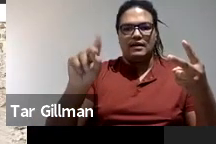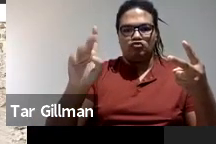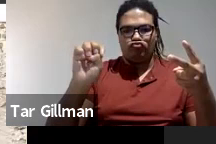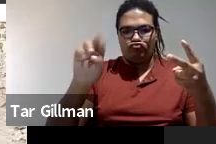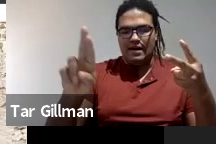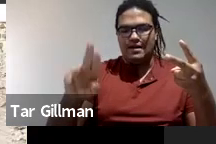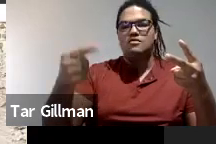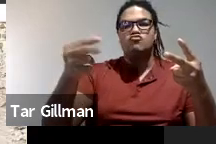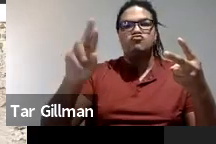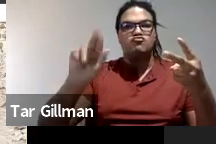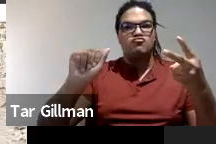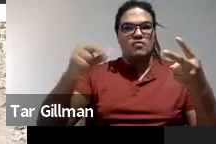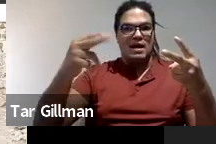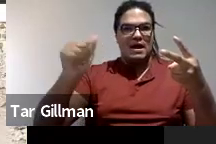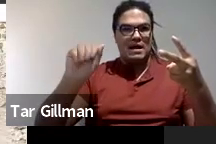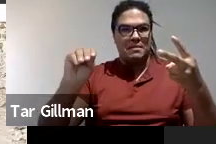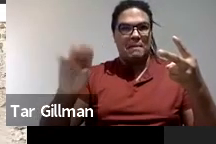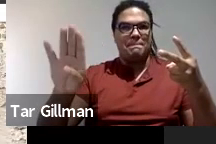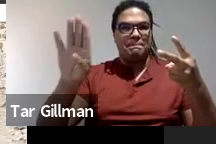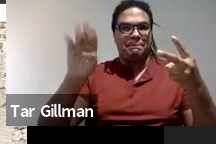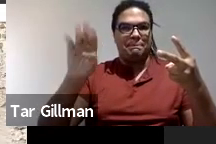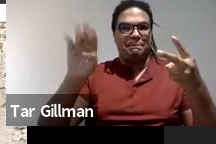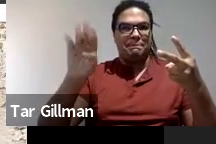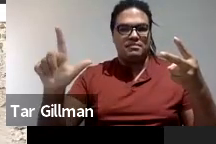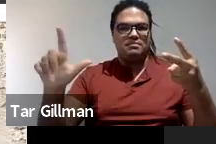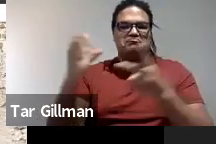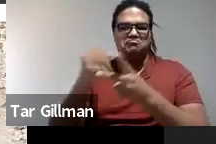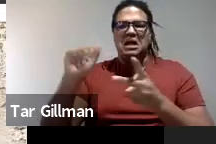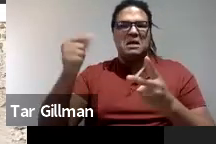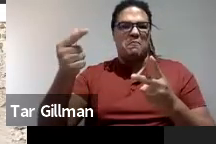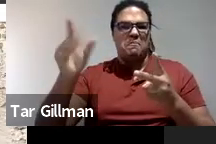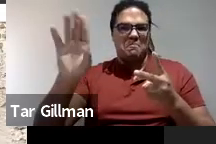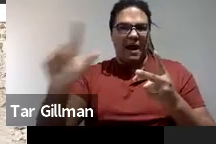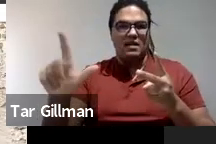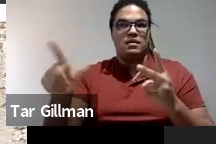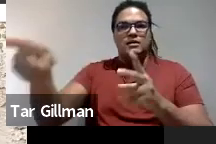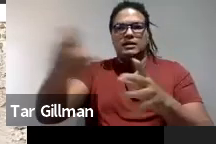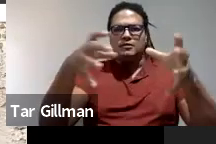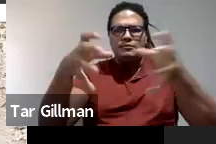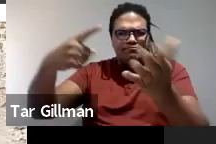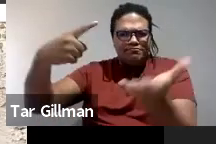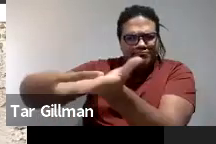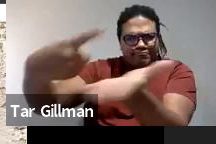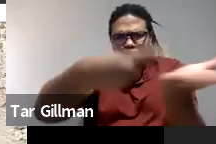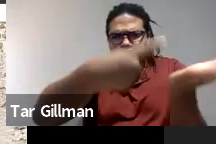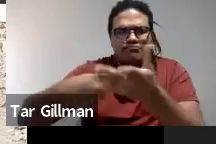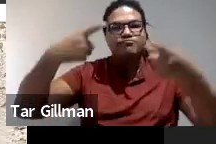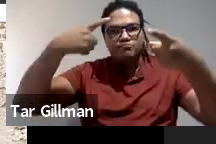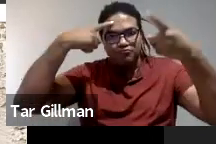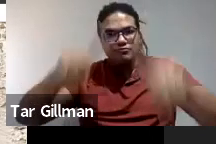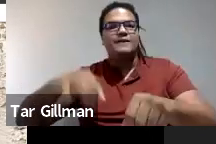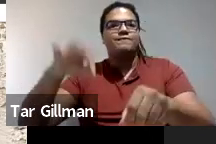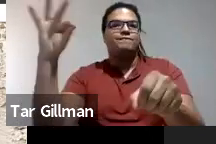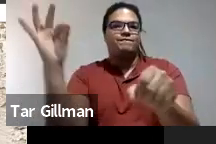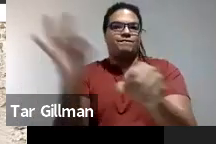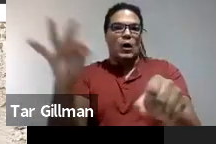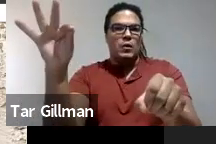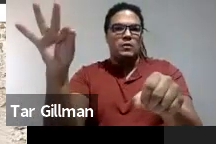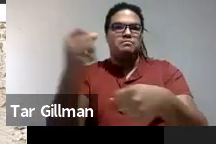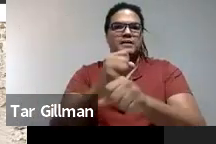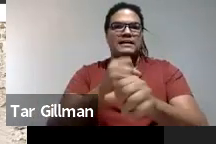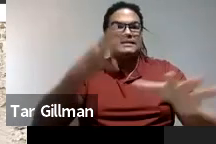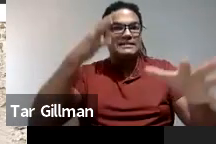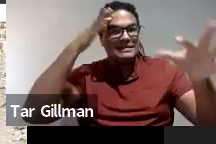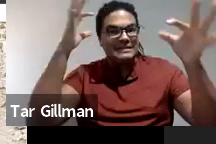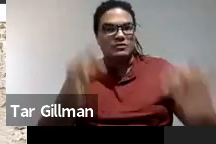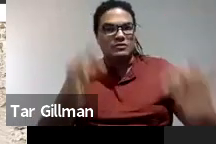And we also had Alexander Graham Bell, A.G. Bell, got together, and they